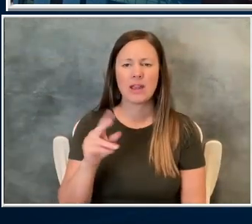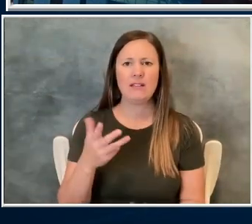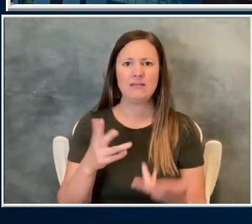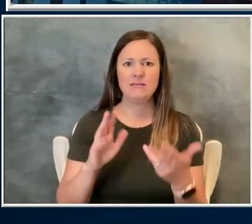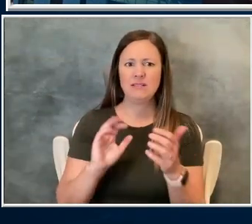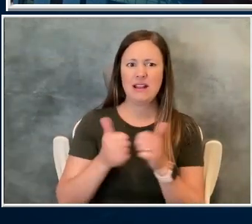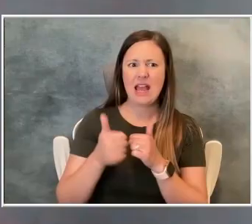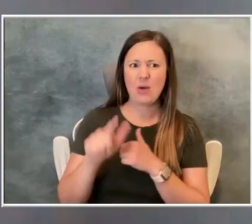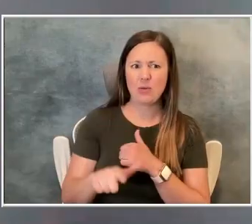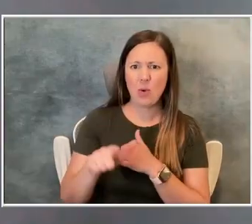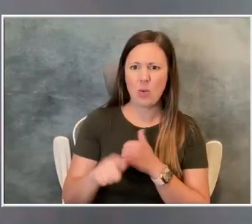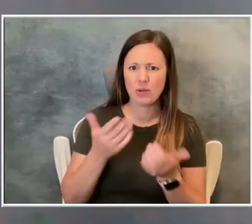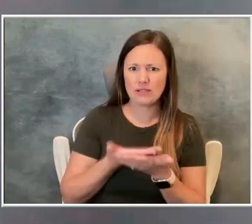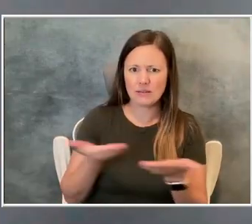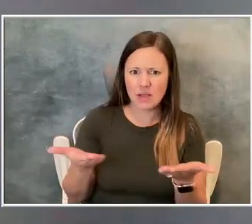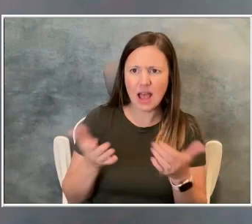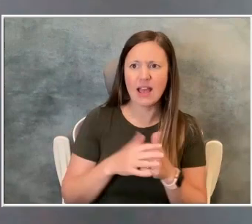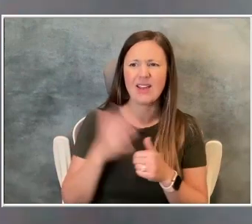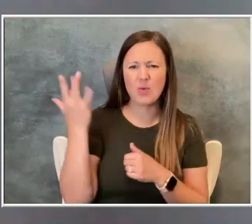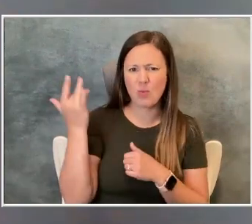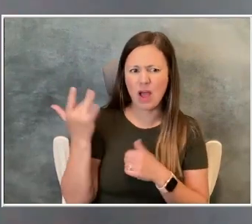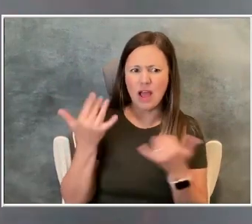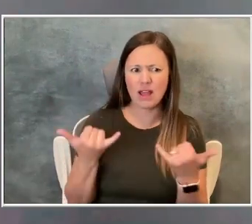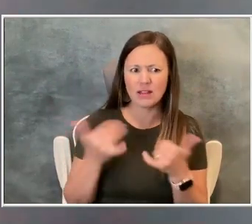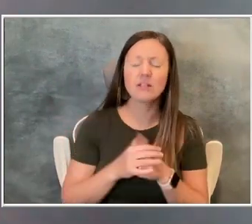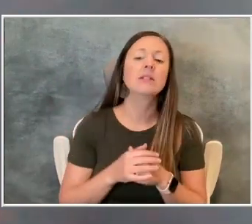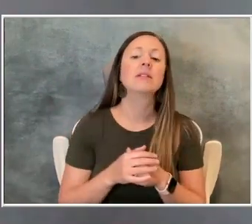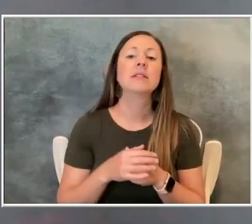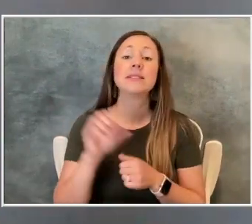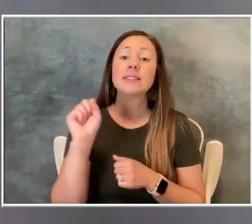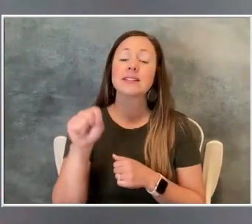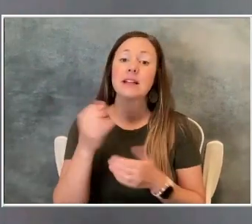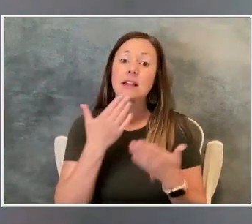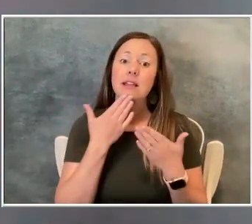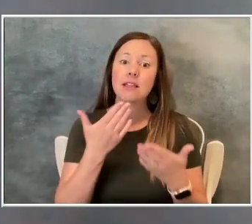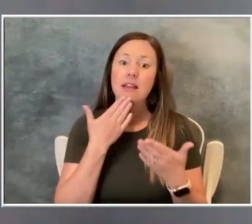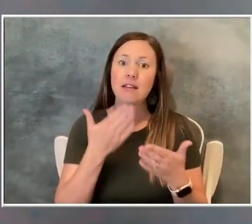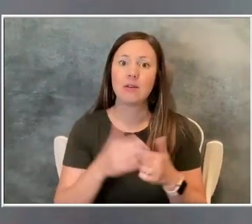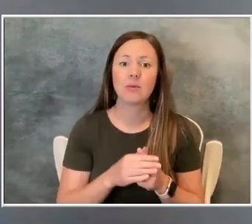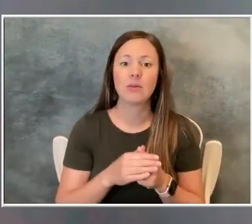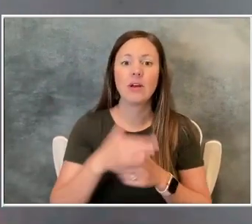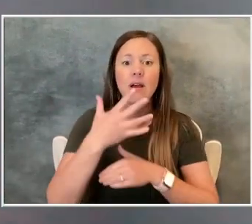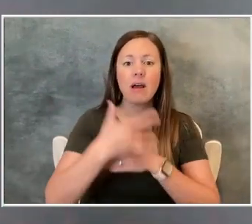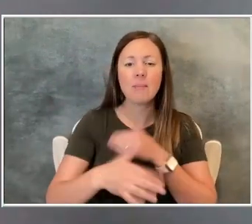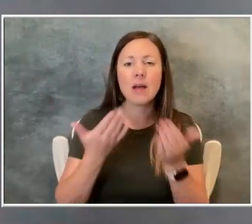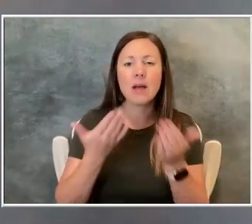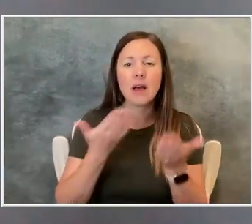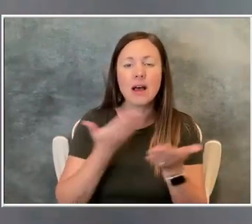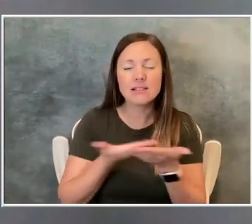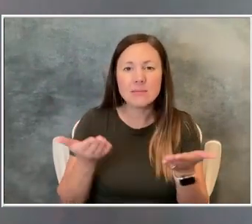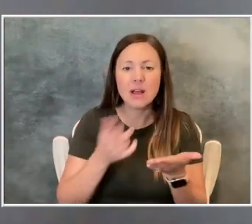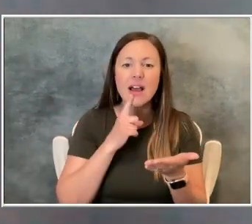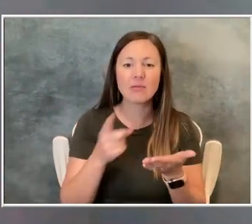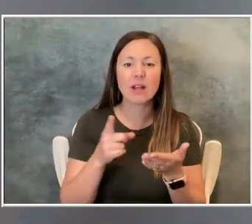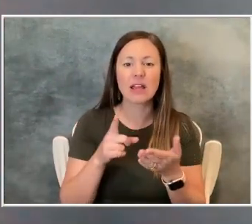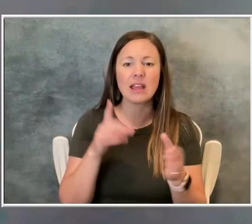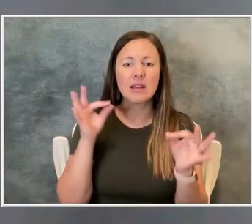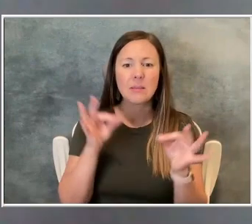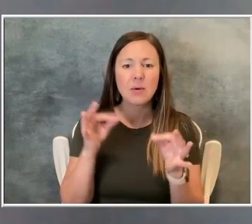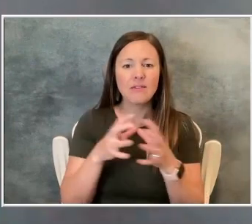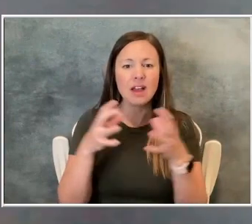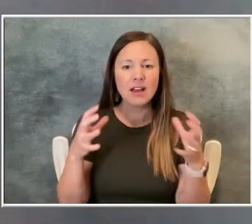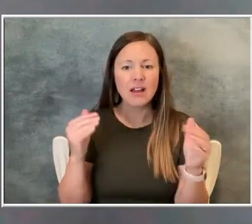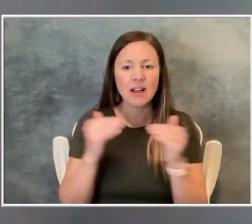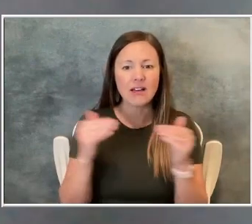right now? Yes, thank you. The blood supply, the ideal level for the